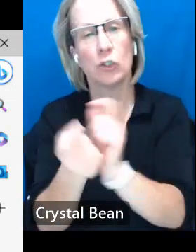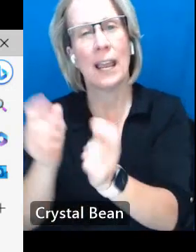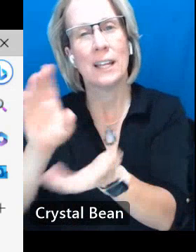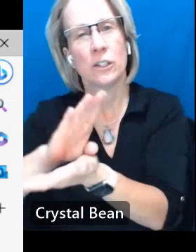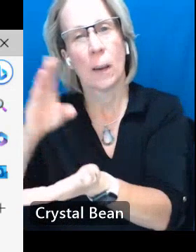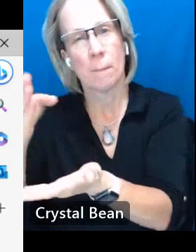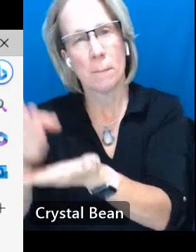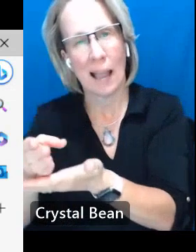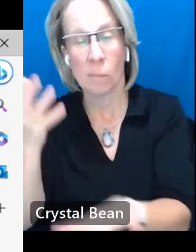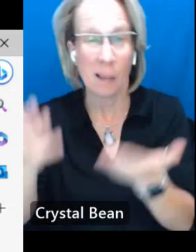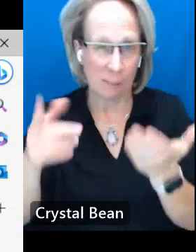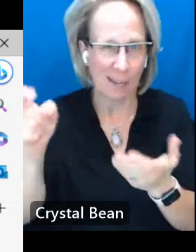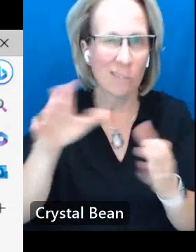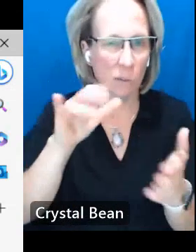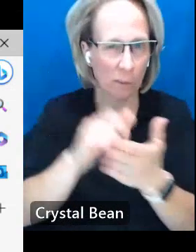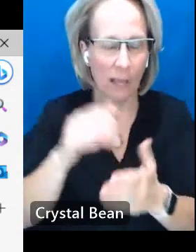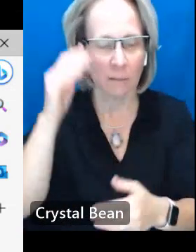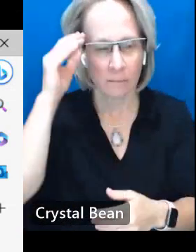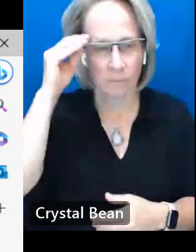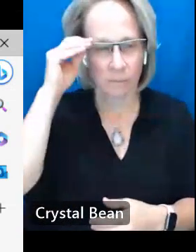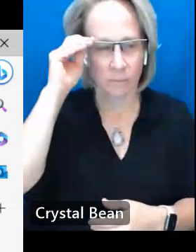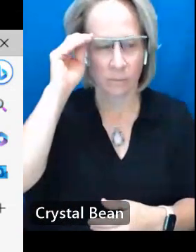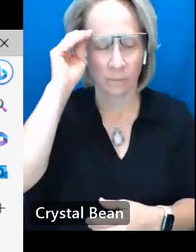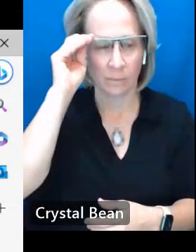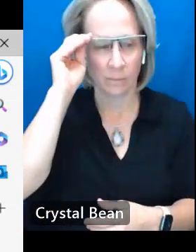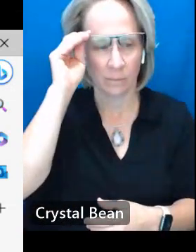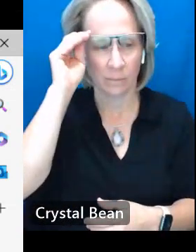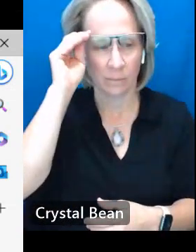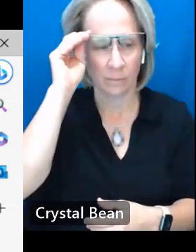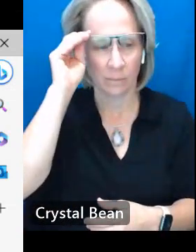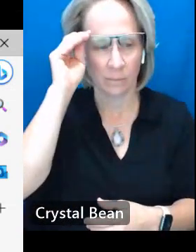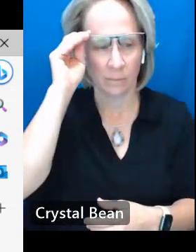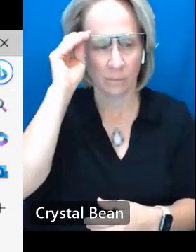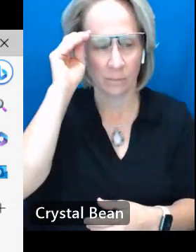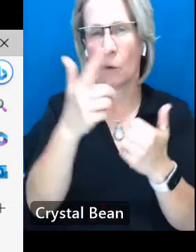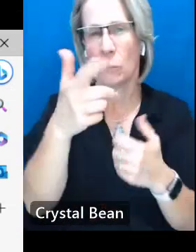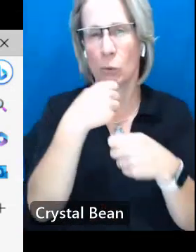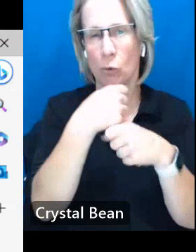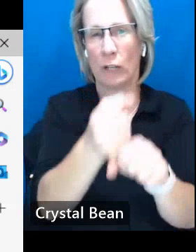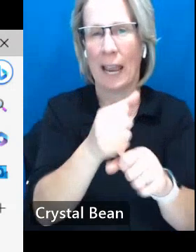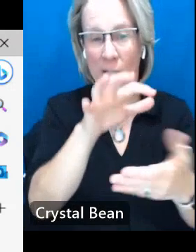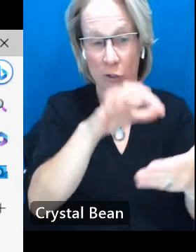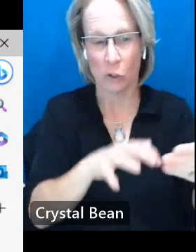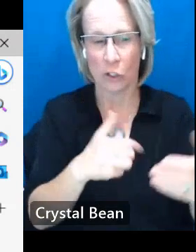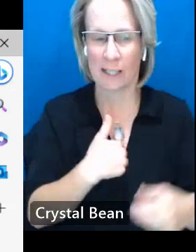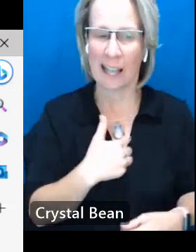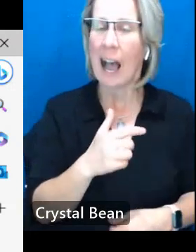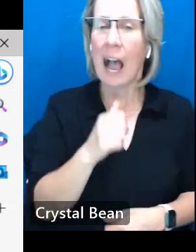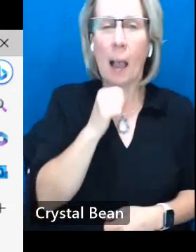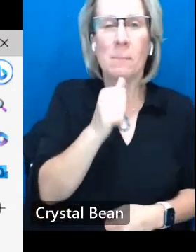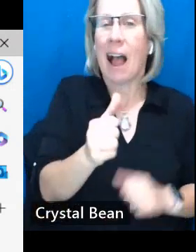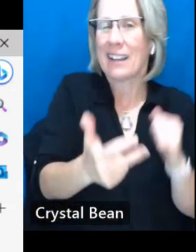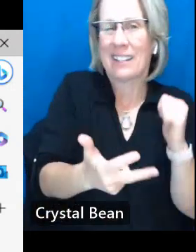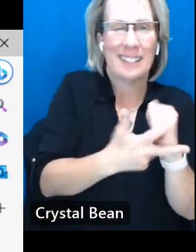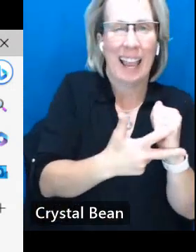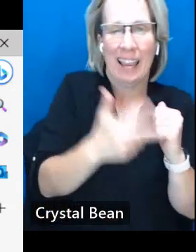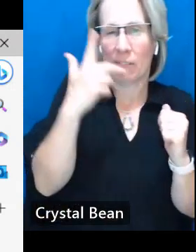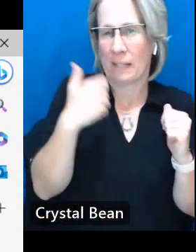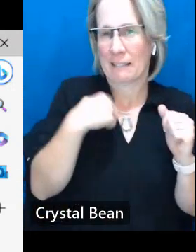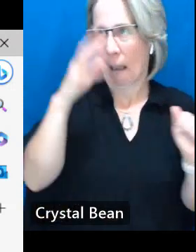those. Okay, so that's really how you create a journal. I'm not going to save this because it's some stupid journal I made, and I don't want the